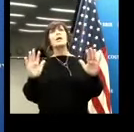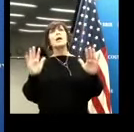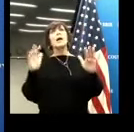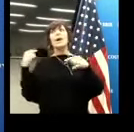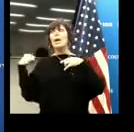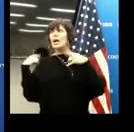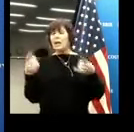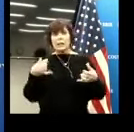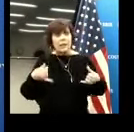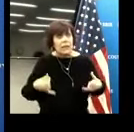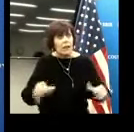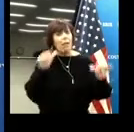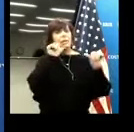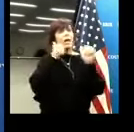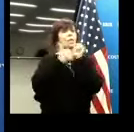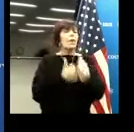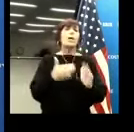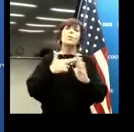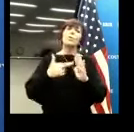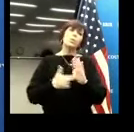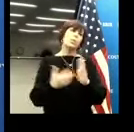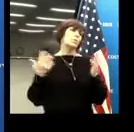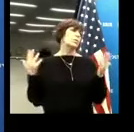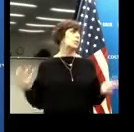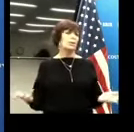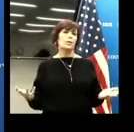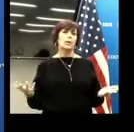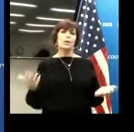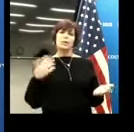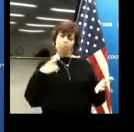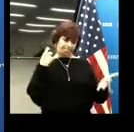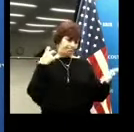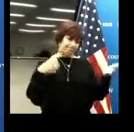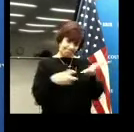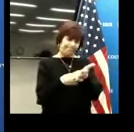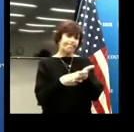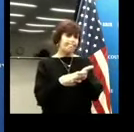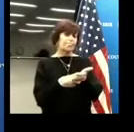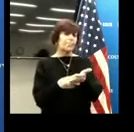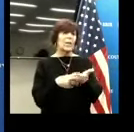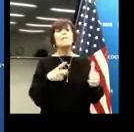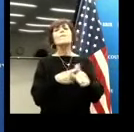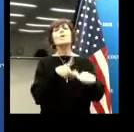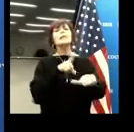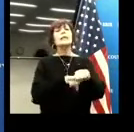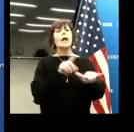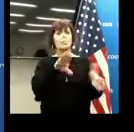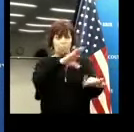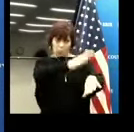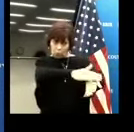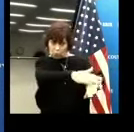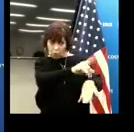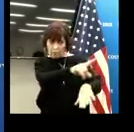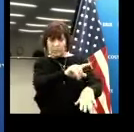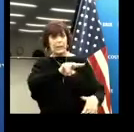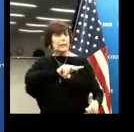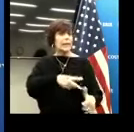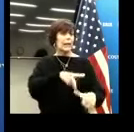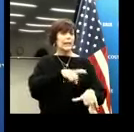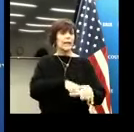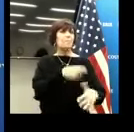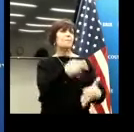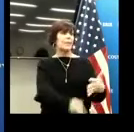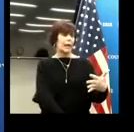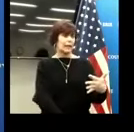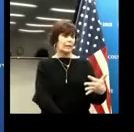time, there still wasn't following the rules, and we've been citing them. First time violation gets a warning. Second time gets a